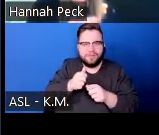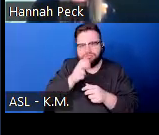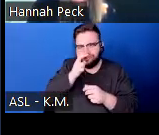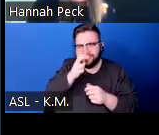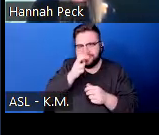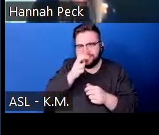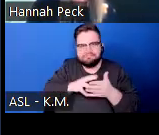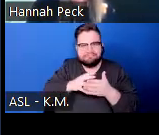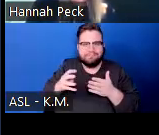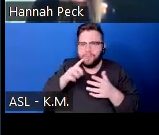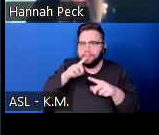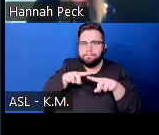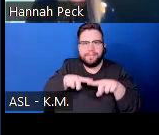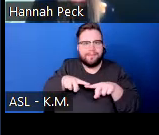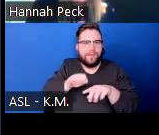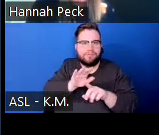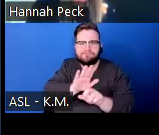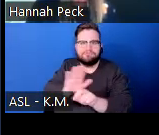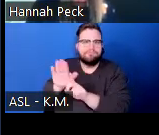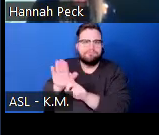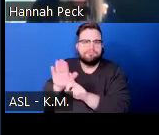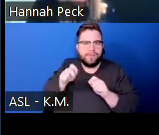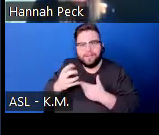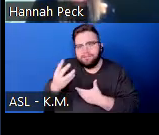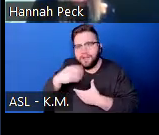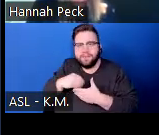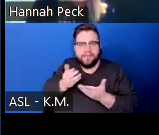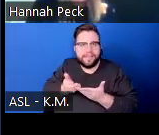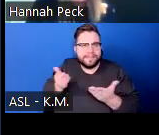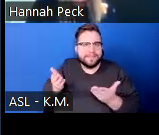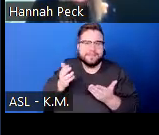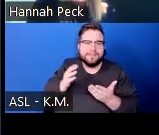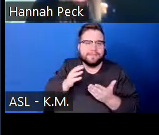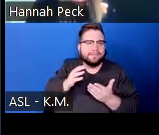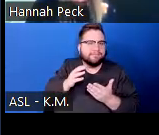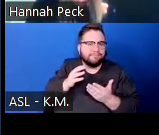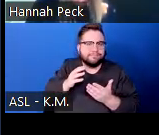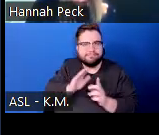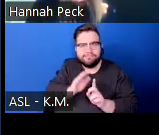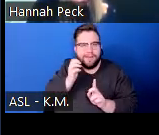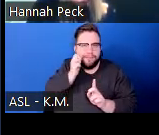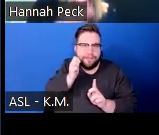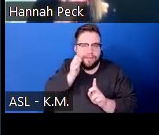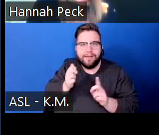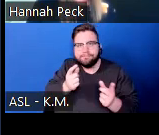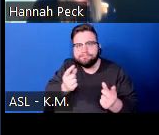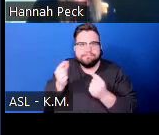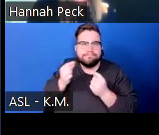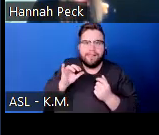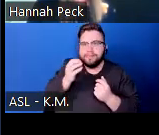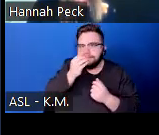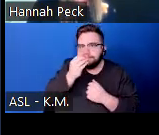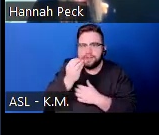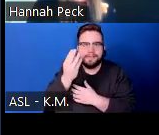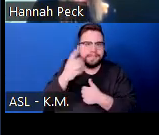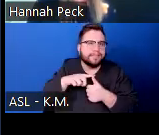be involved in the child's day anyway. So you're going to eat breakfast. That might be a good time for a sensory-rich activity. You're going to change your clothes,